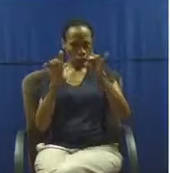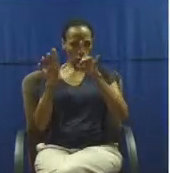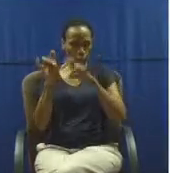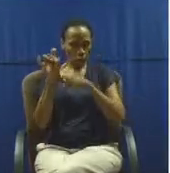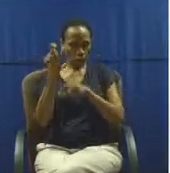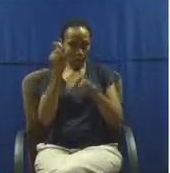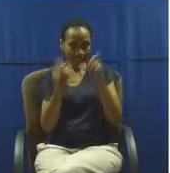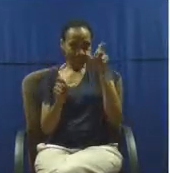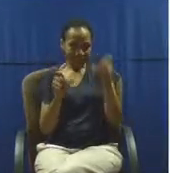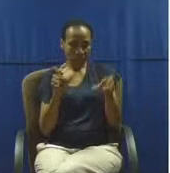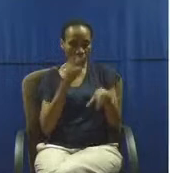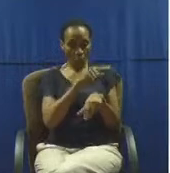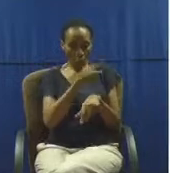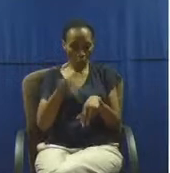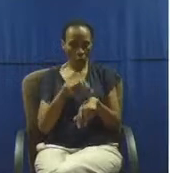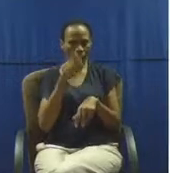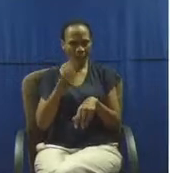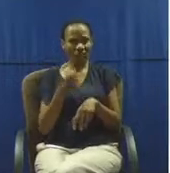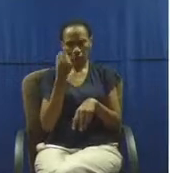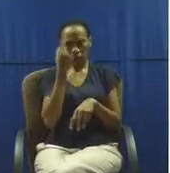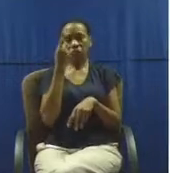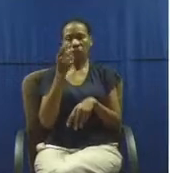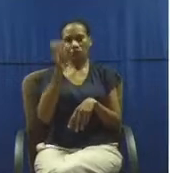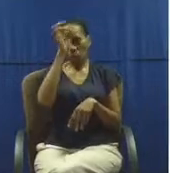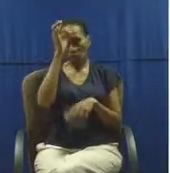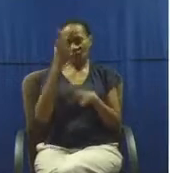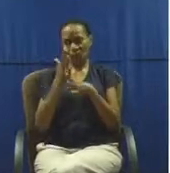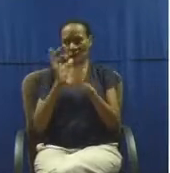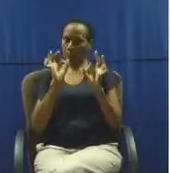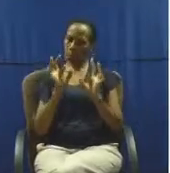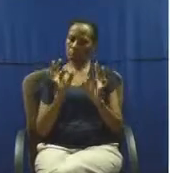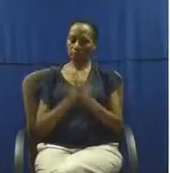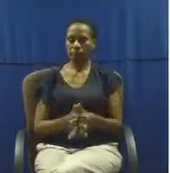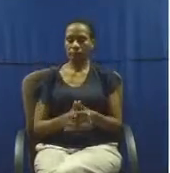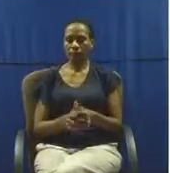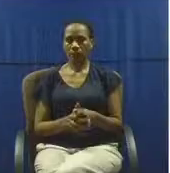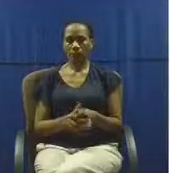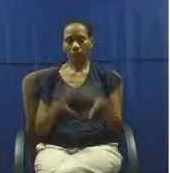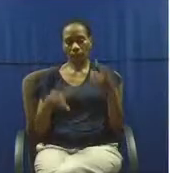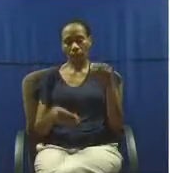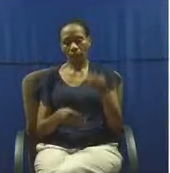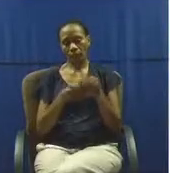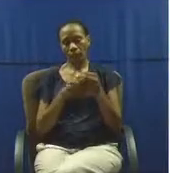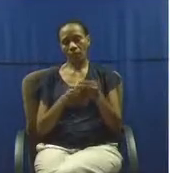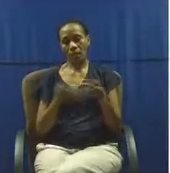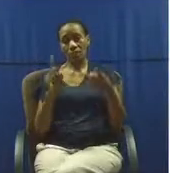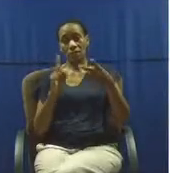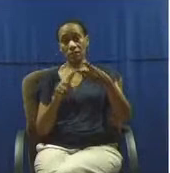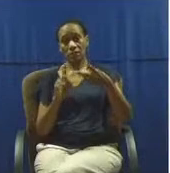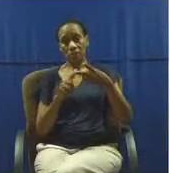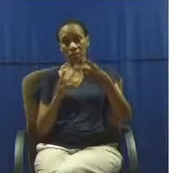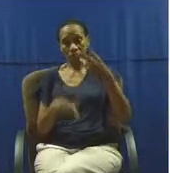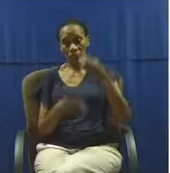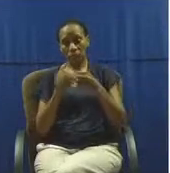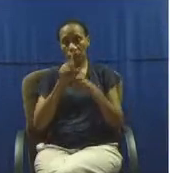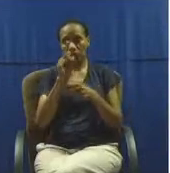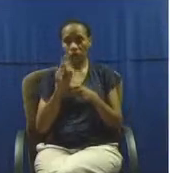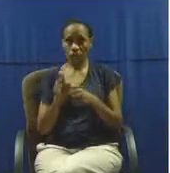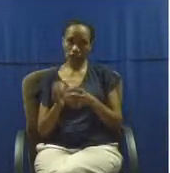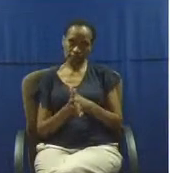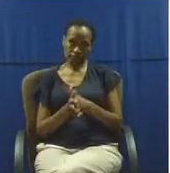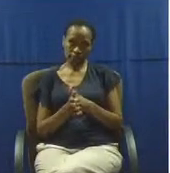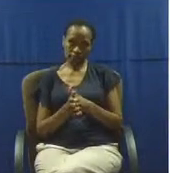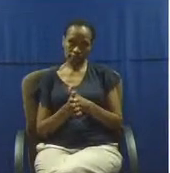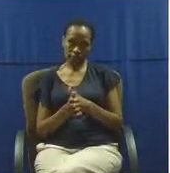policing. Thank you, Honorable Speaker. Thank you. The second supplementary question will